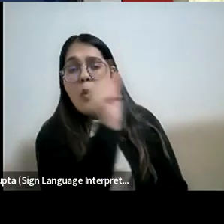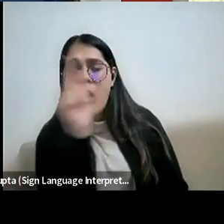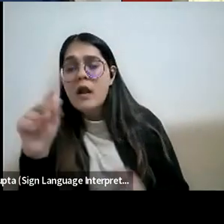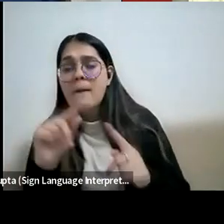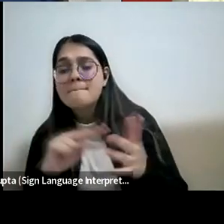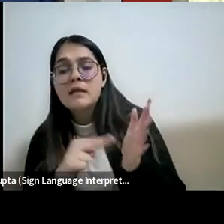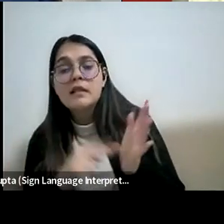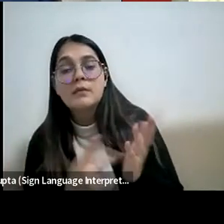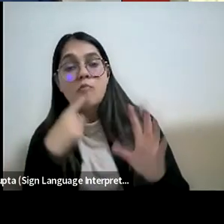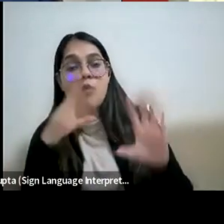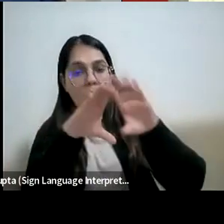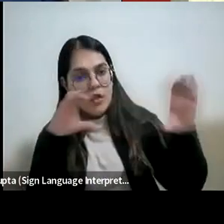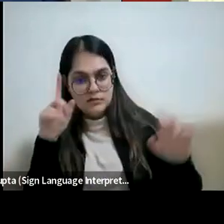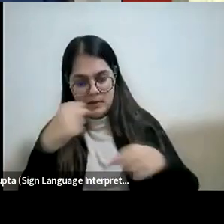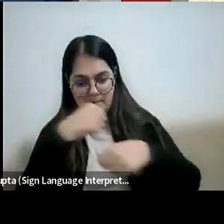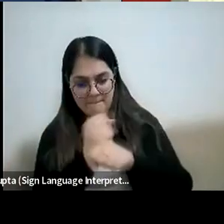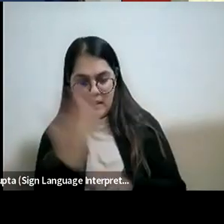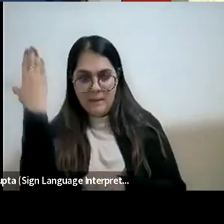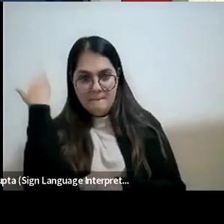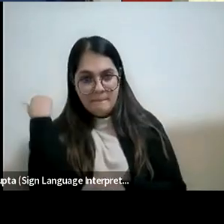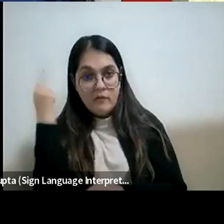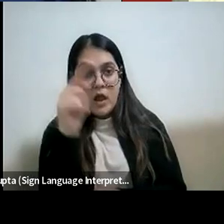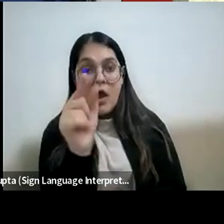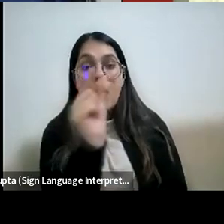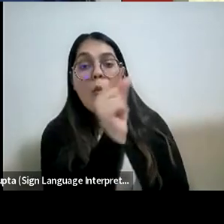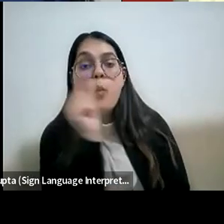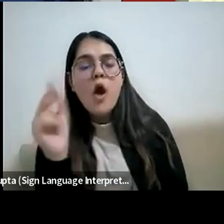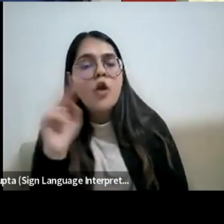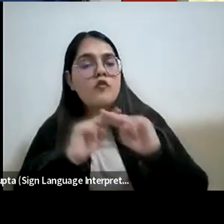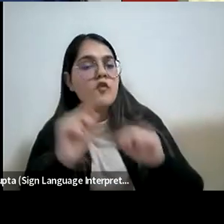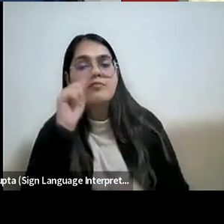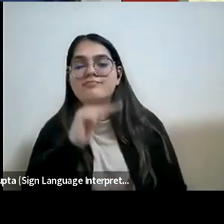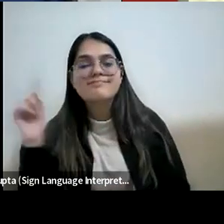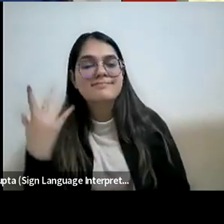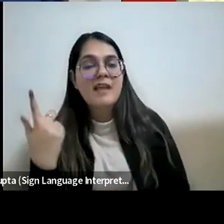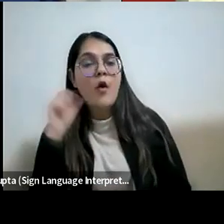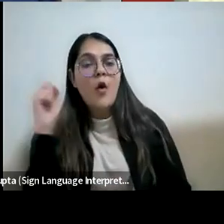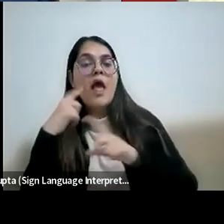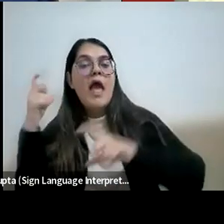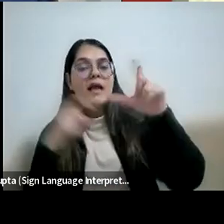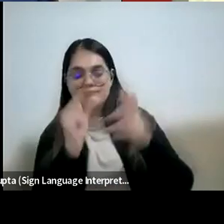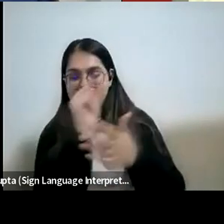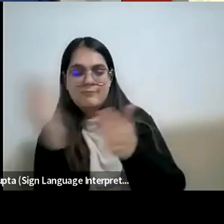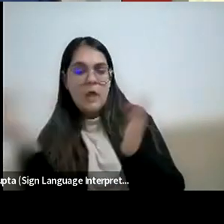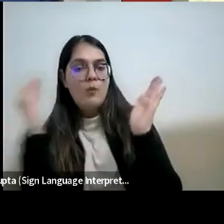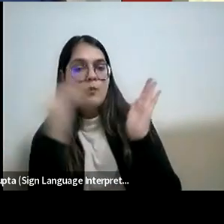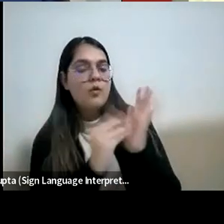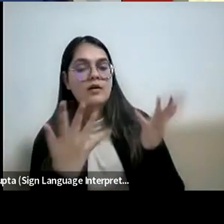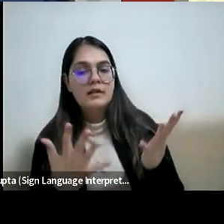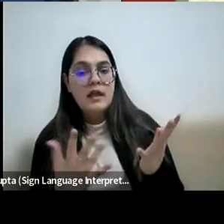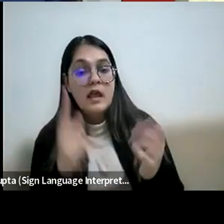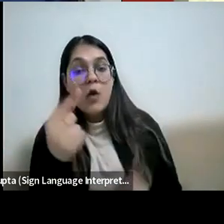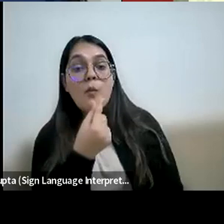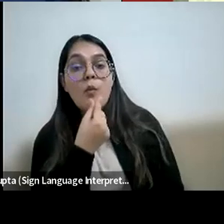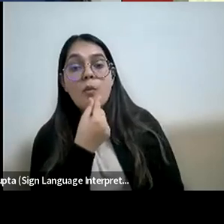The constitution makers explicitly did not use this expression explicitly in the constitution. They preferred to